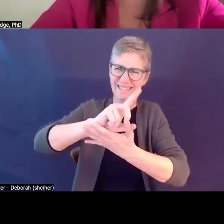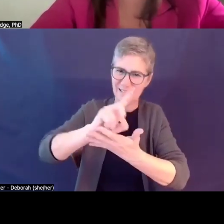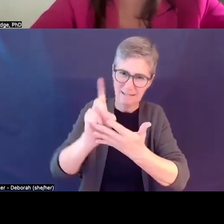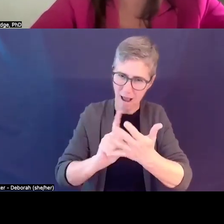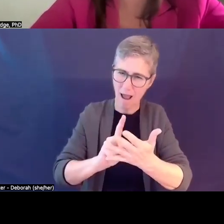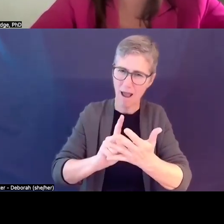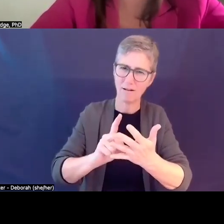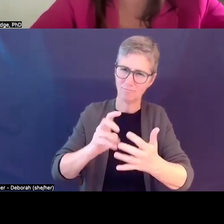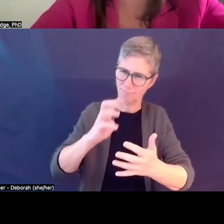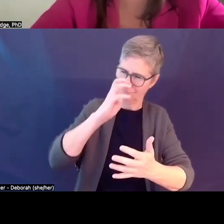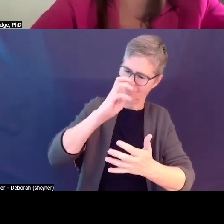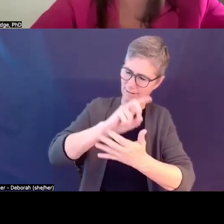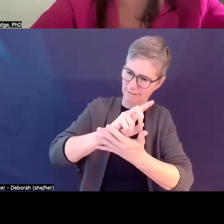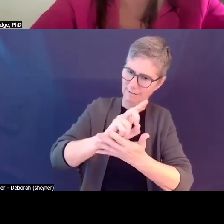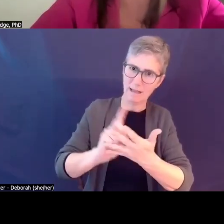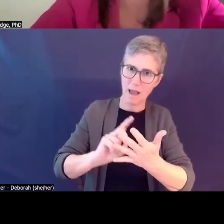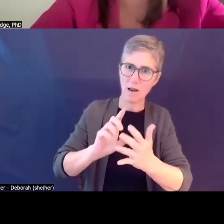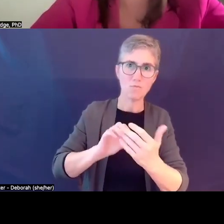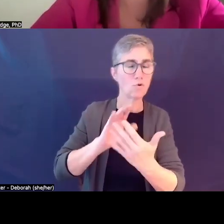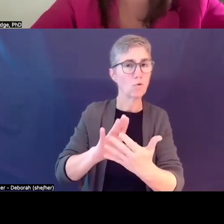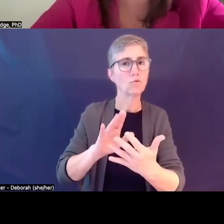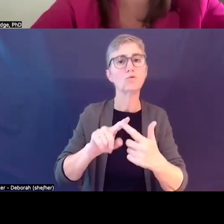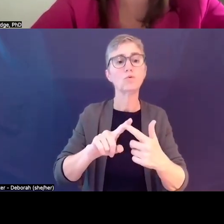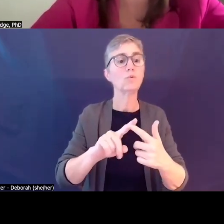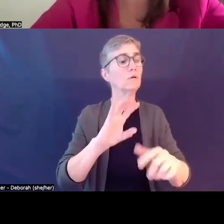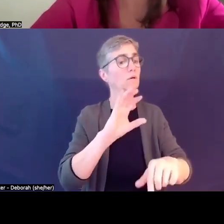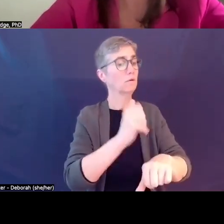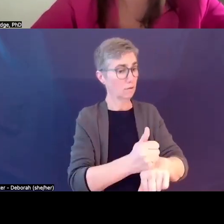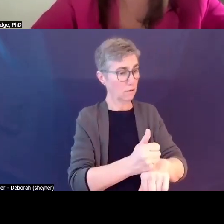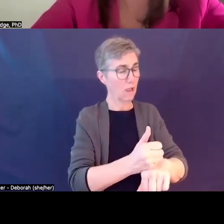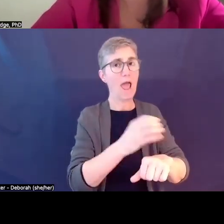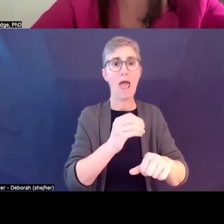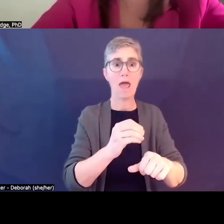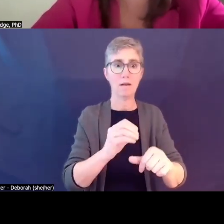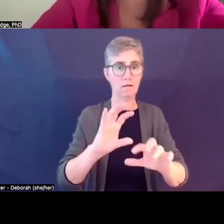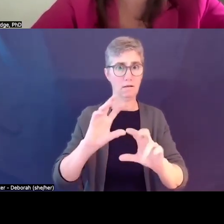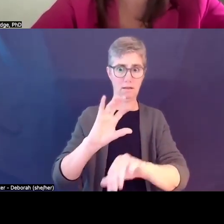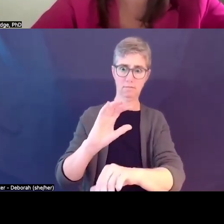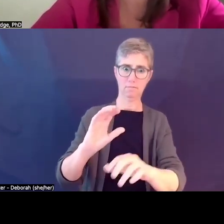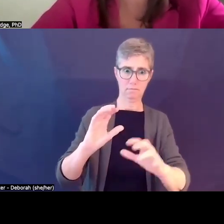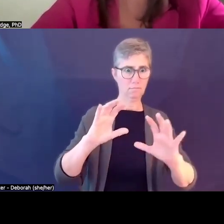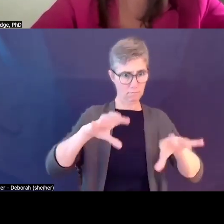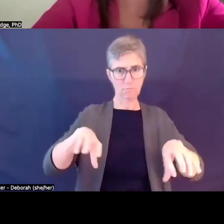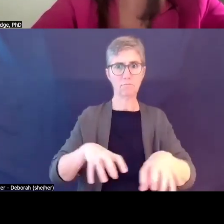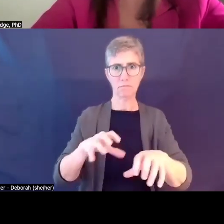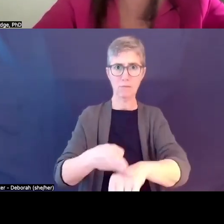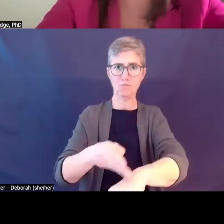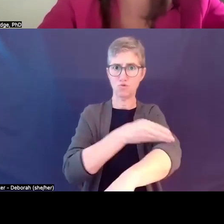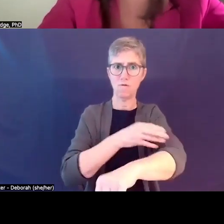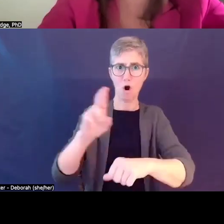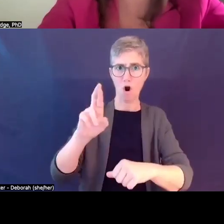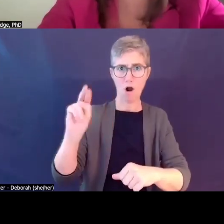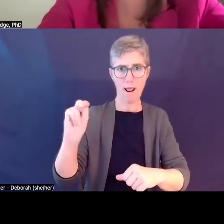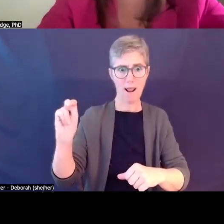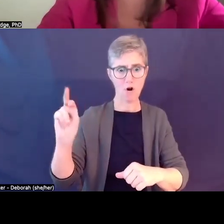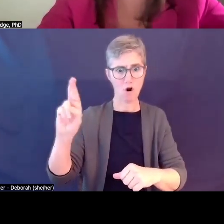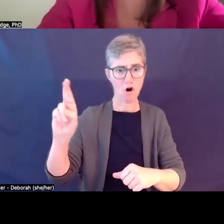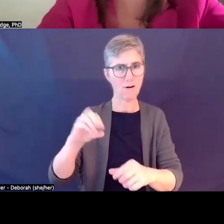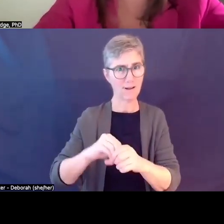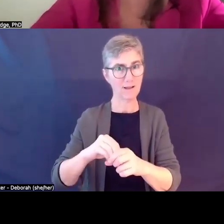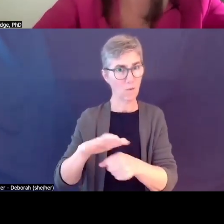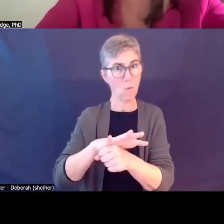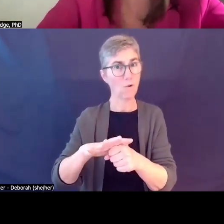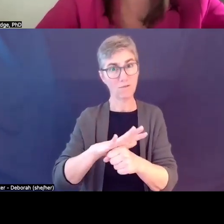approach that aims to support and improve implementation of R&R in local support centers. And as I'll touch on today, our approach